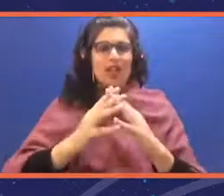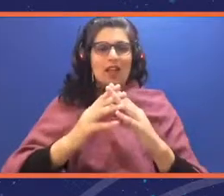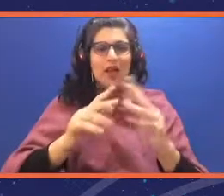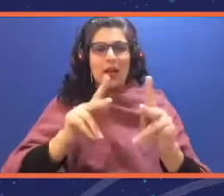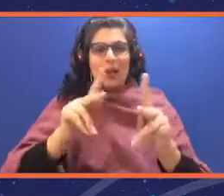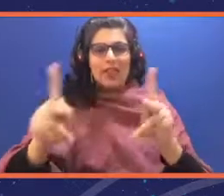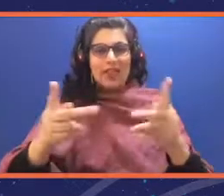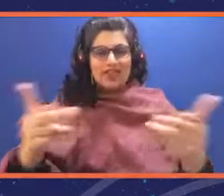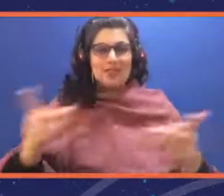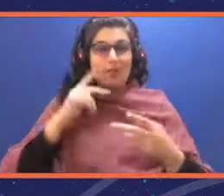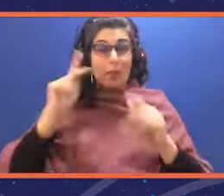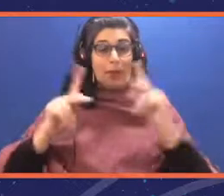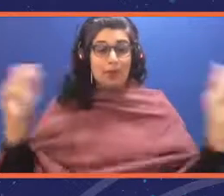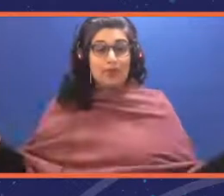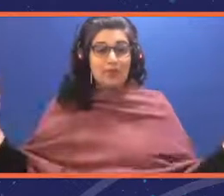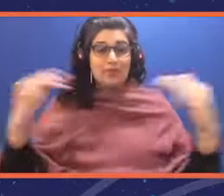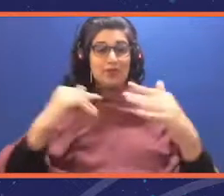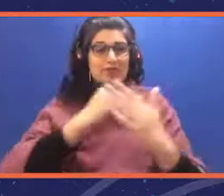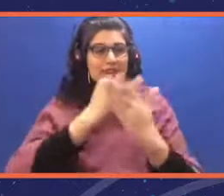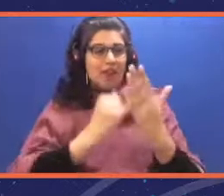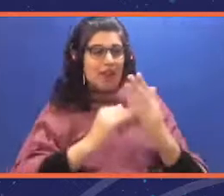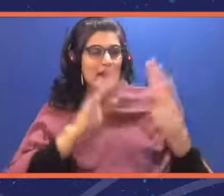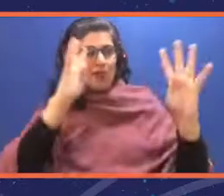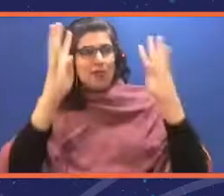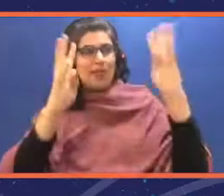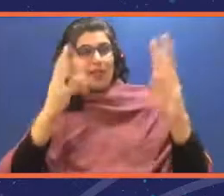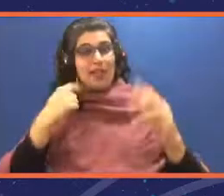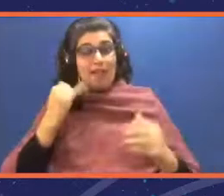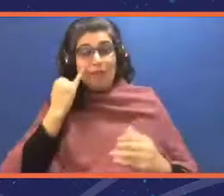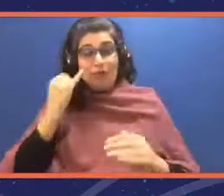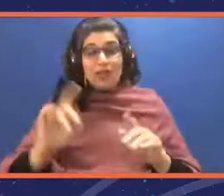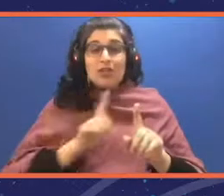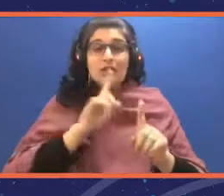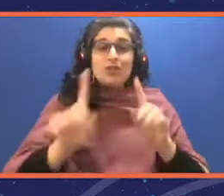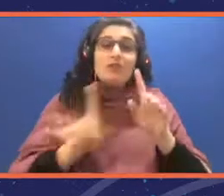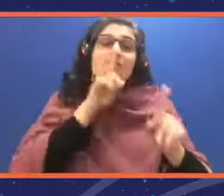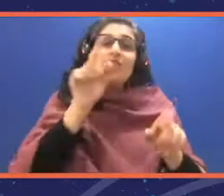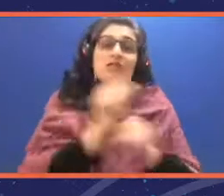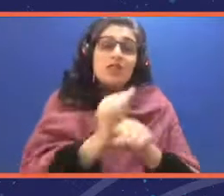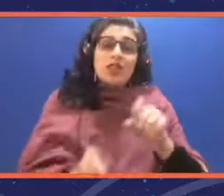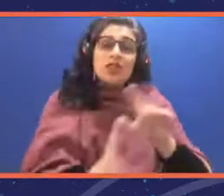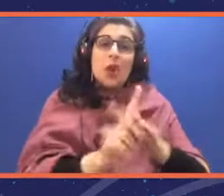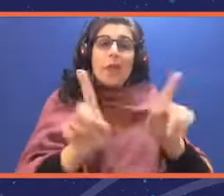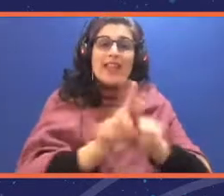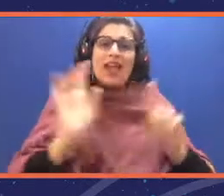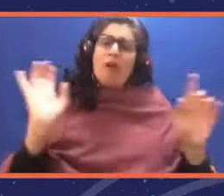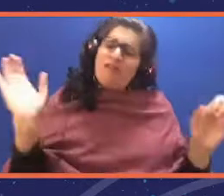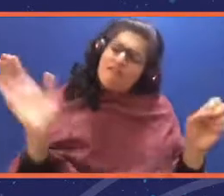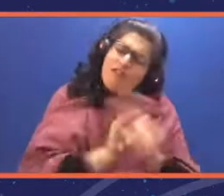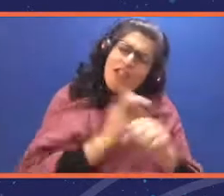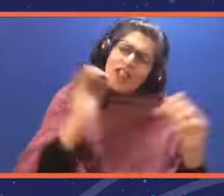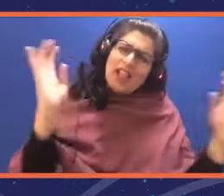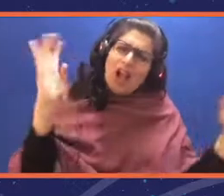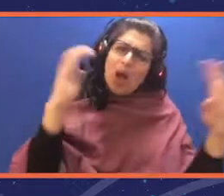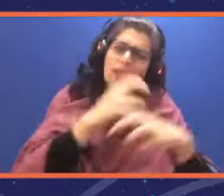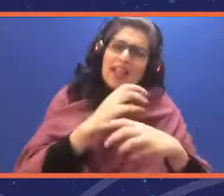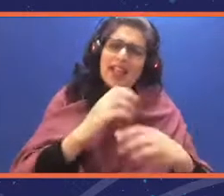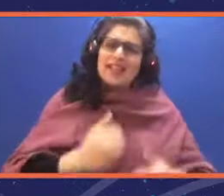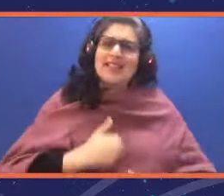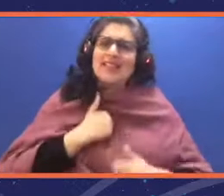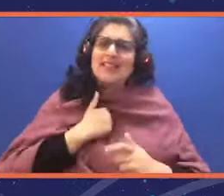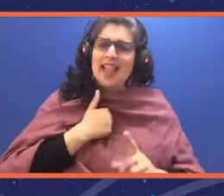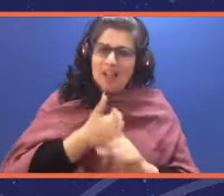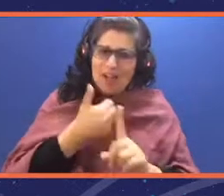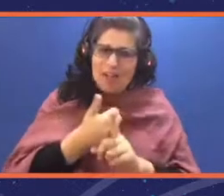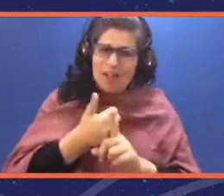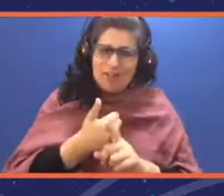that if we show up as our fully complicated selves, culture is the brackish water of change and difference where we have the